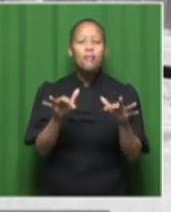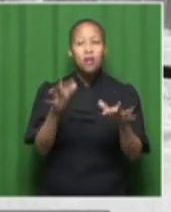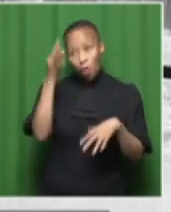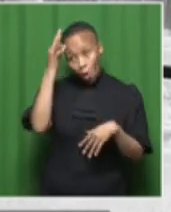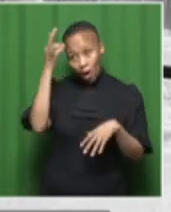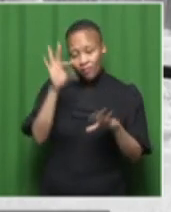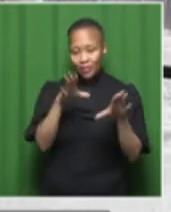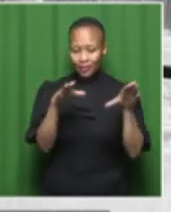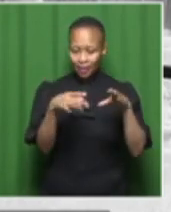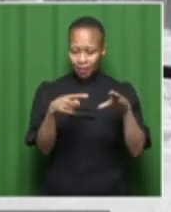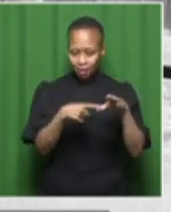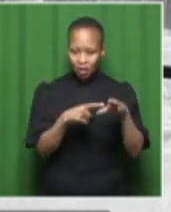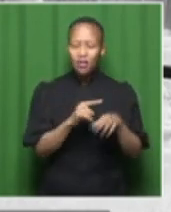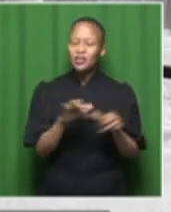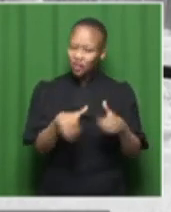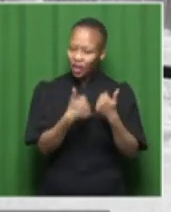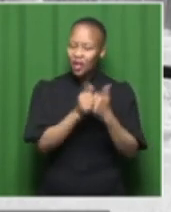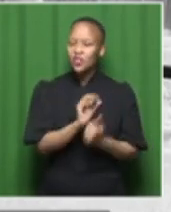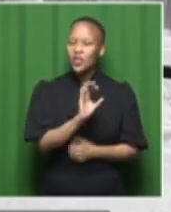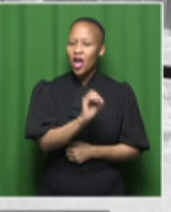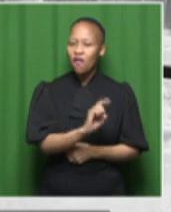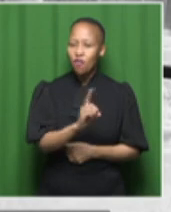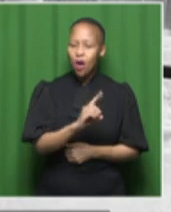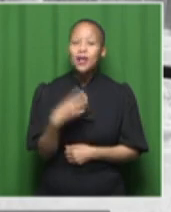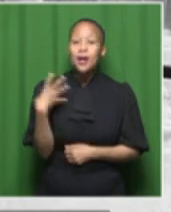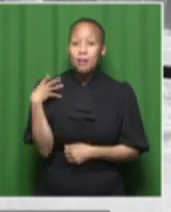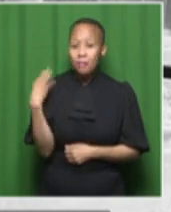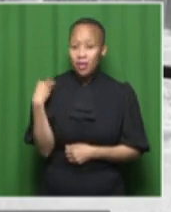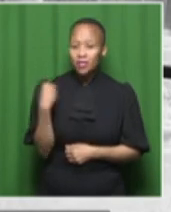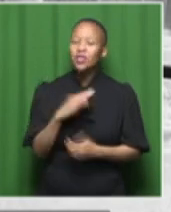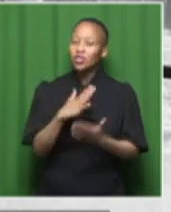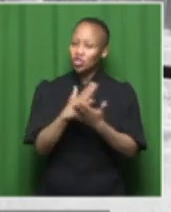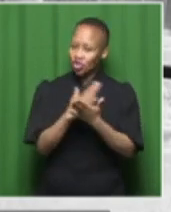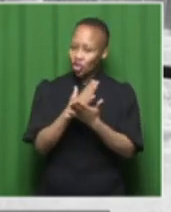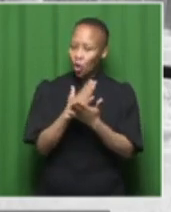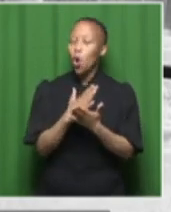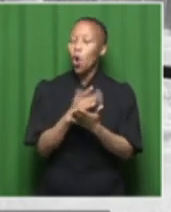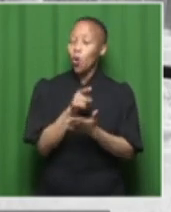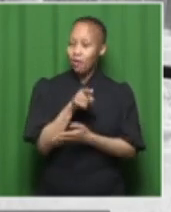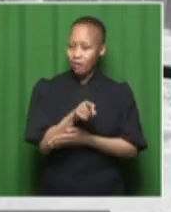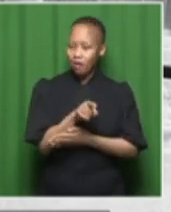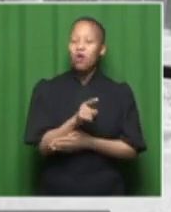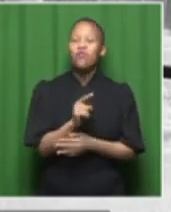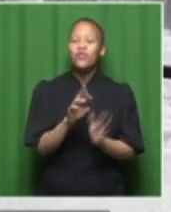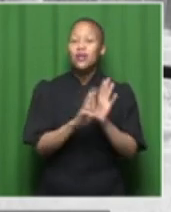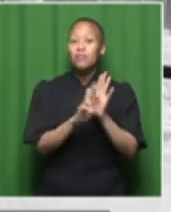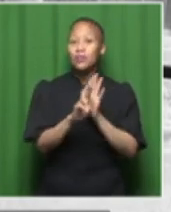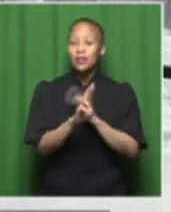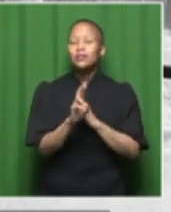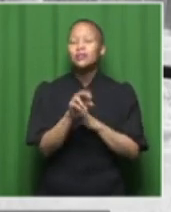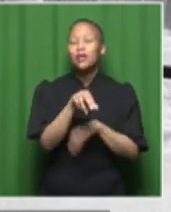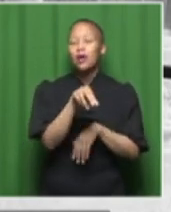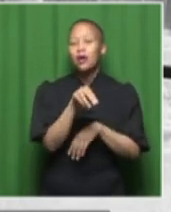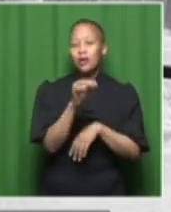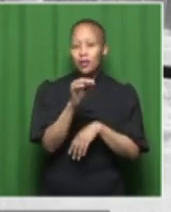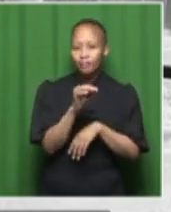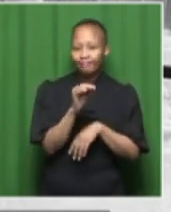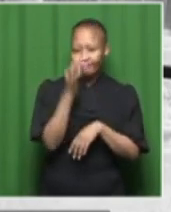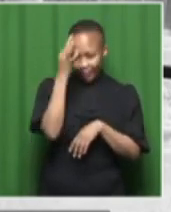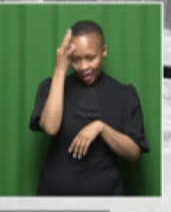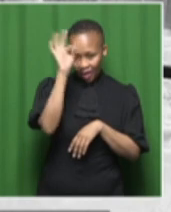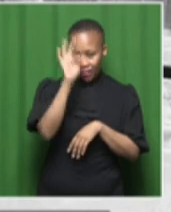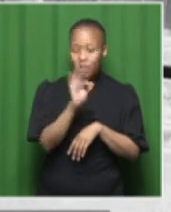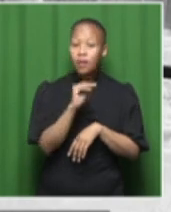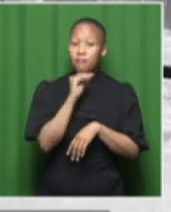our SOEs is the minister, who is effectively the shareholder of the SOEs representing government, appoints not only the board,